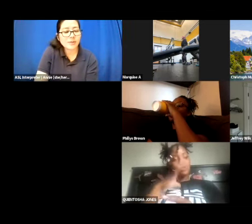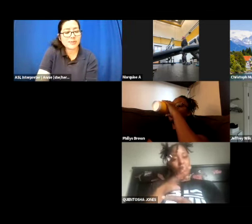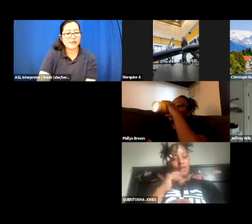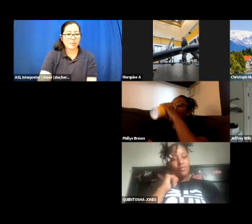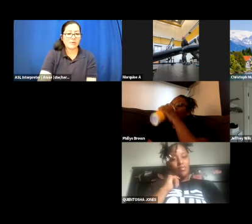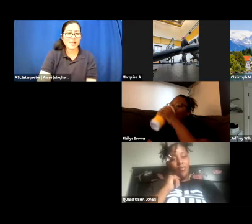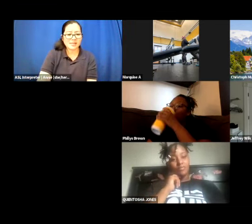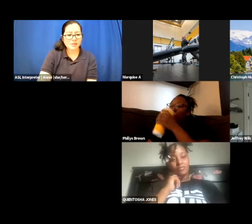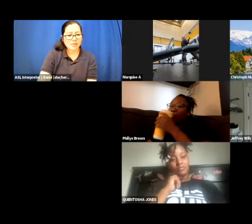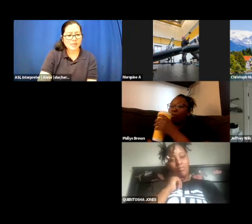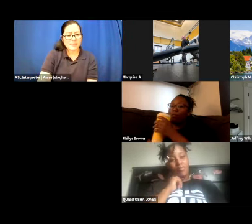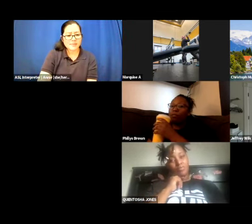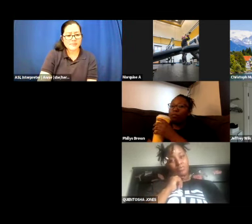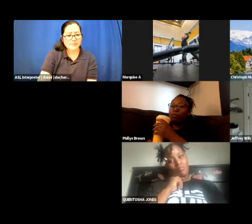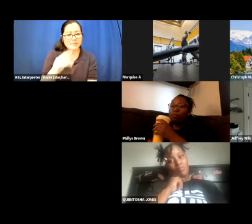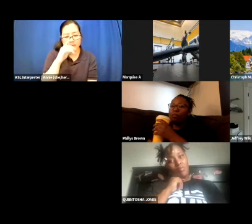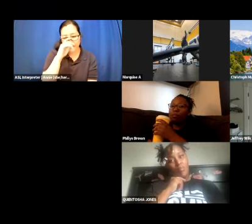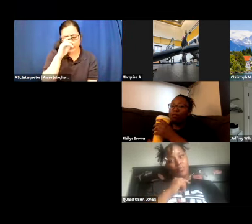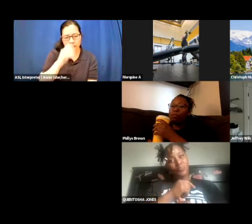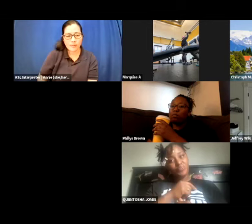Do you have a specific number of slides that you're expecting?